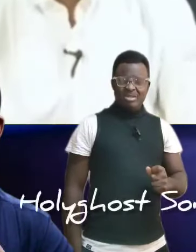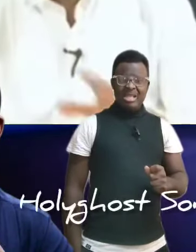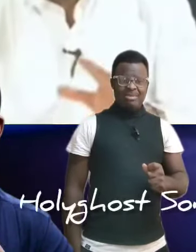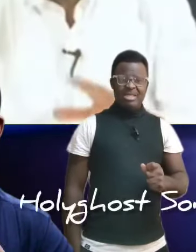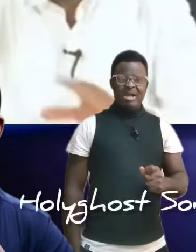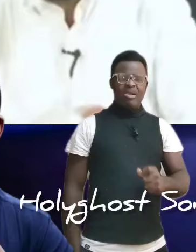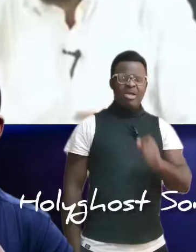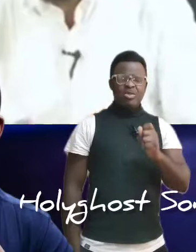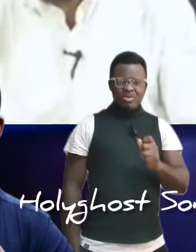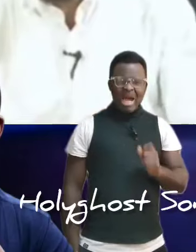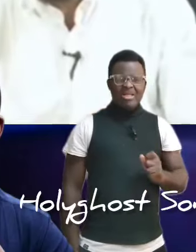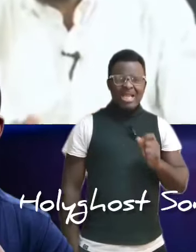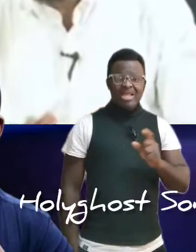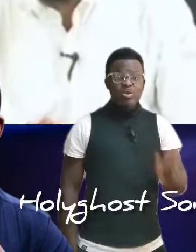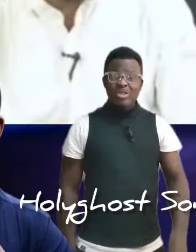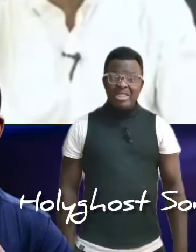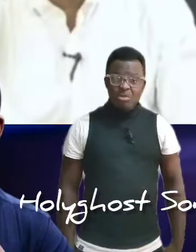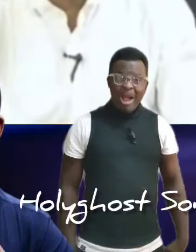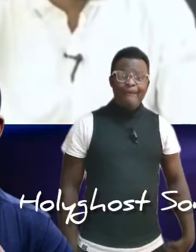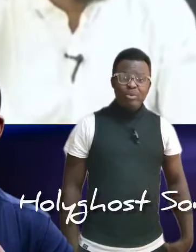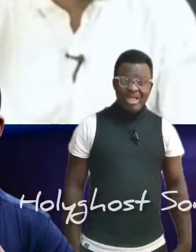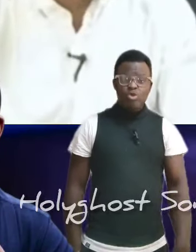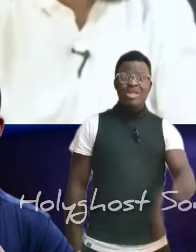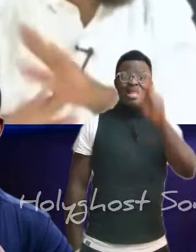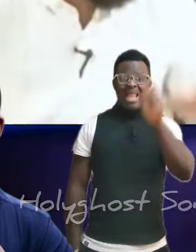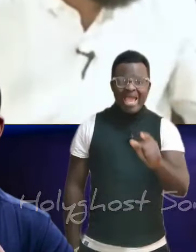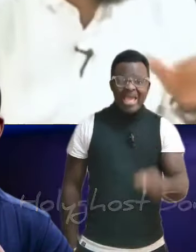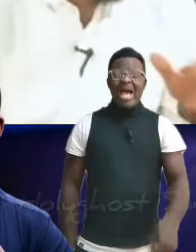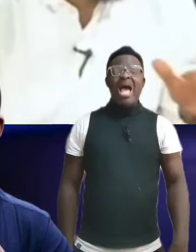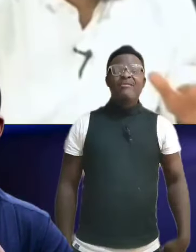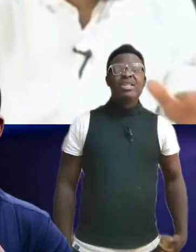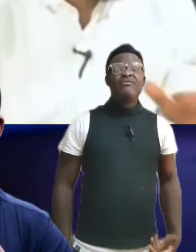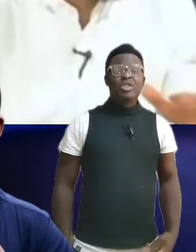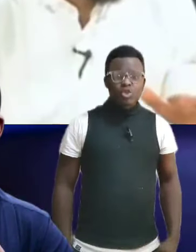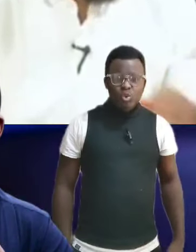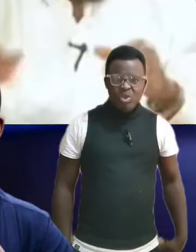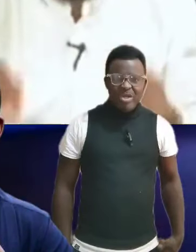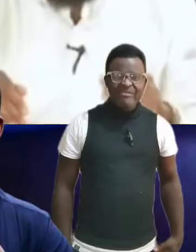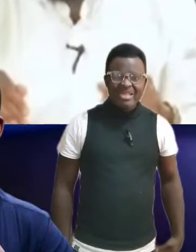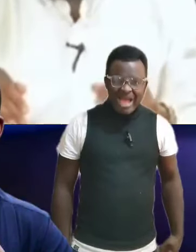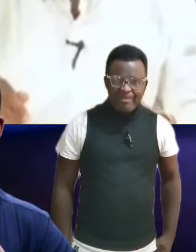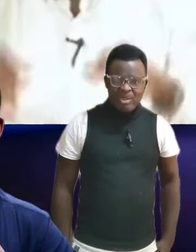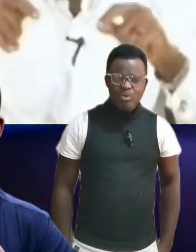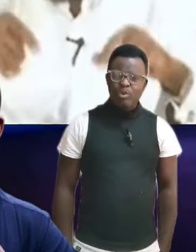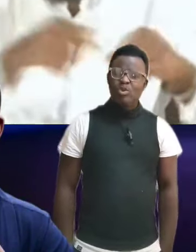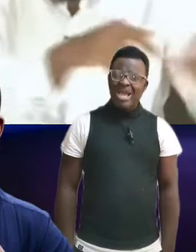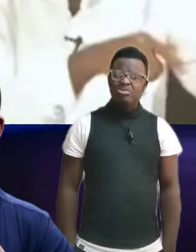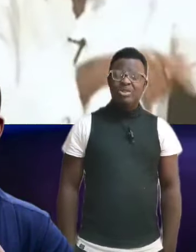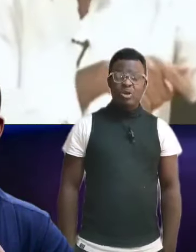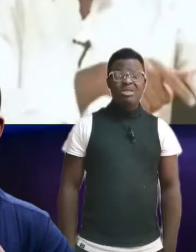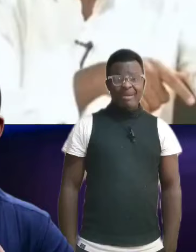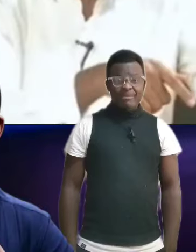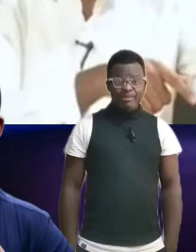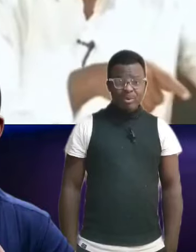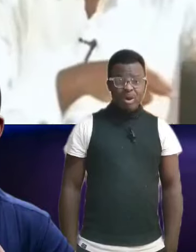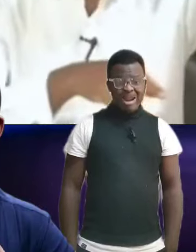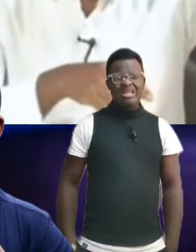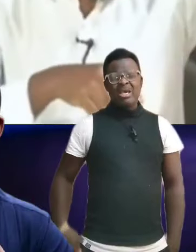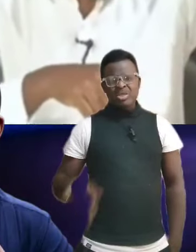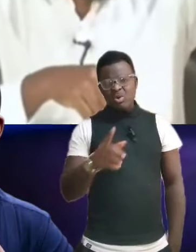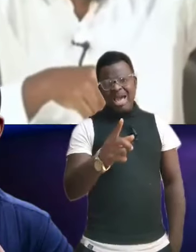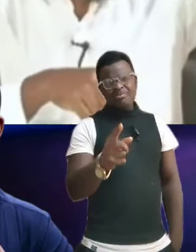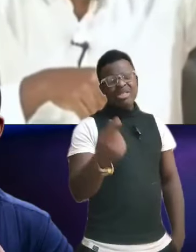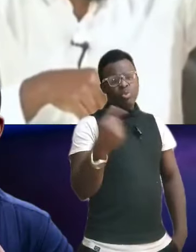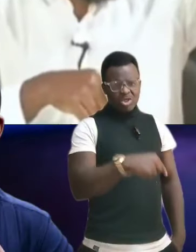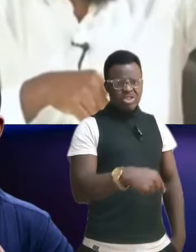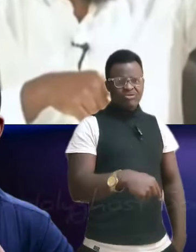condoned. The body language of the government suggests that they don't want protests. And that the reason why they are doing all this is because